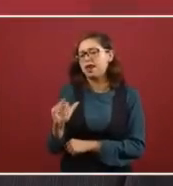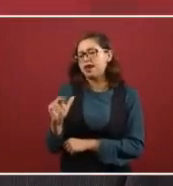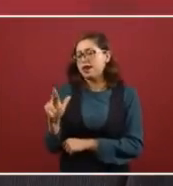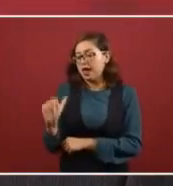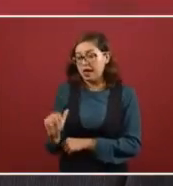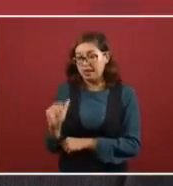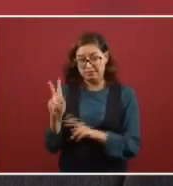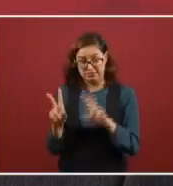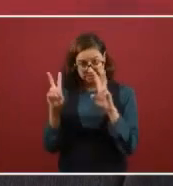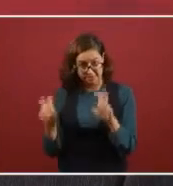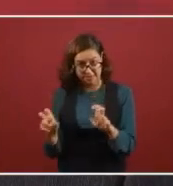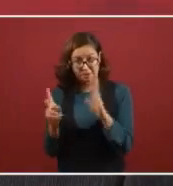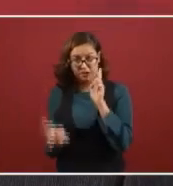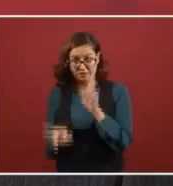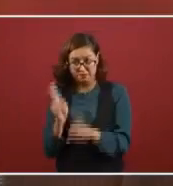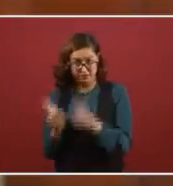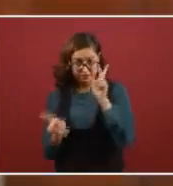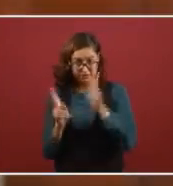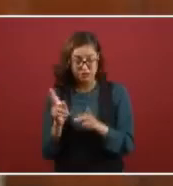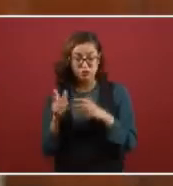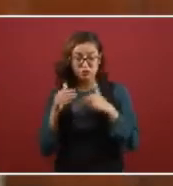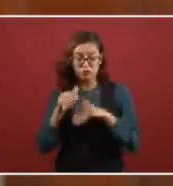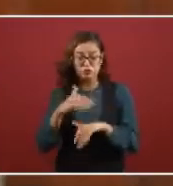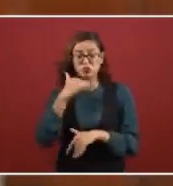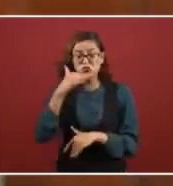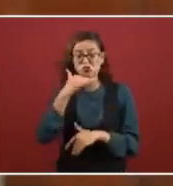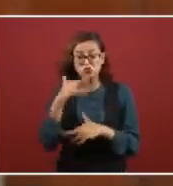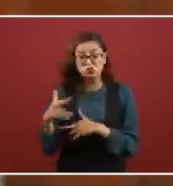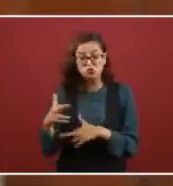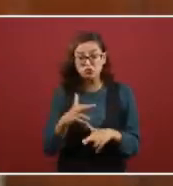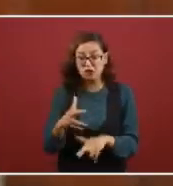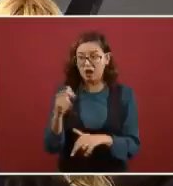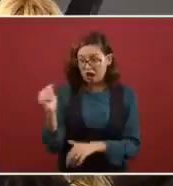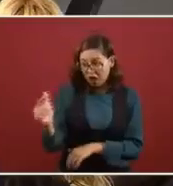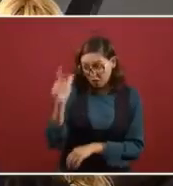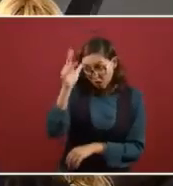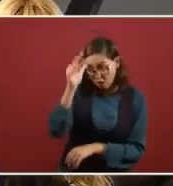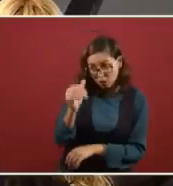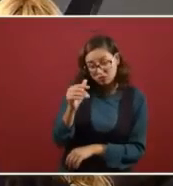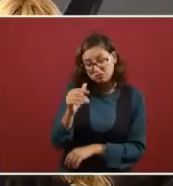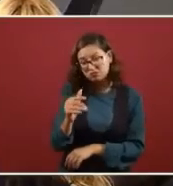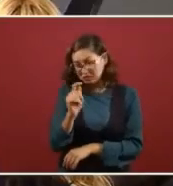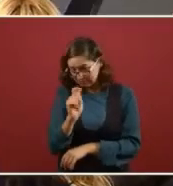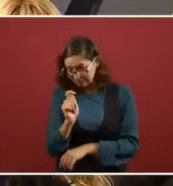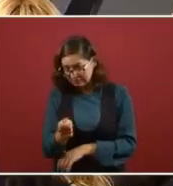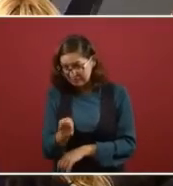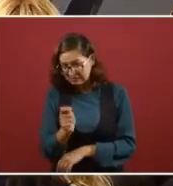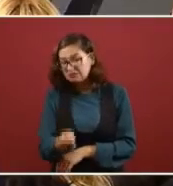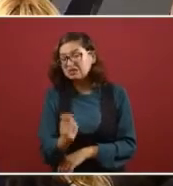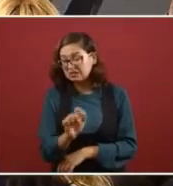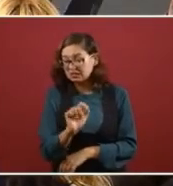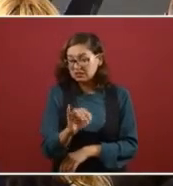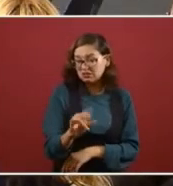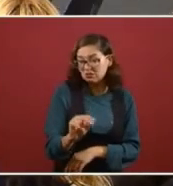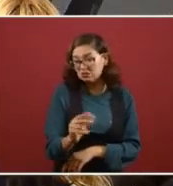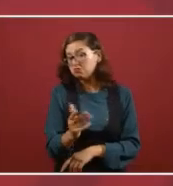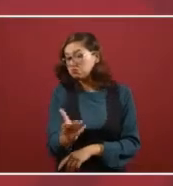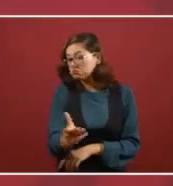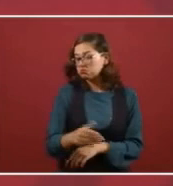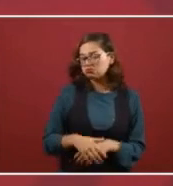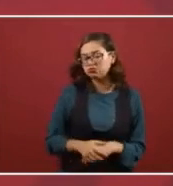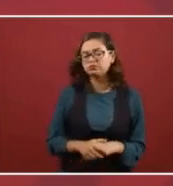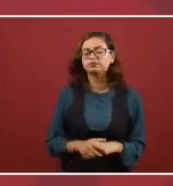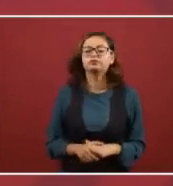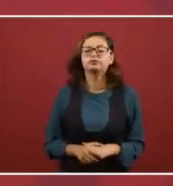So did they deal with the matter of the spill in Rio Sonora if they came to an agreement?